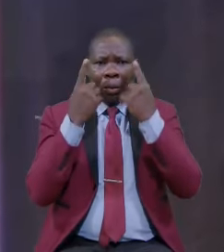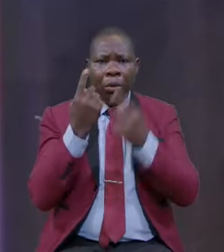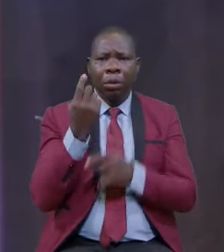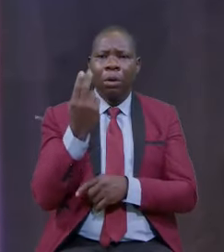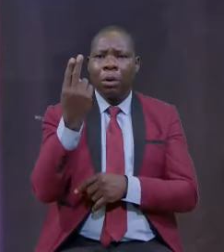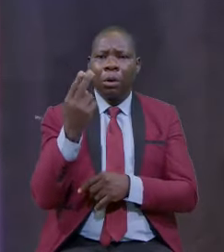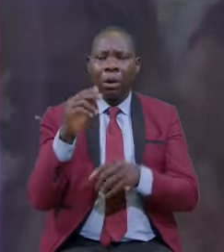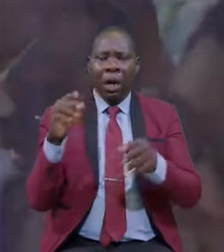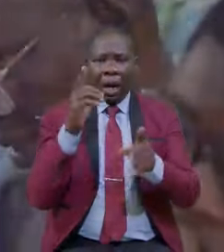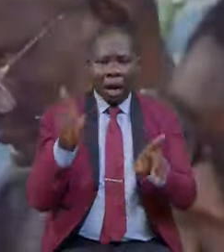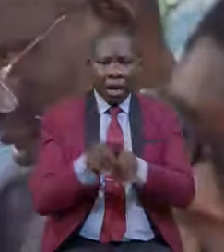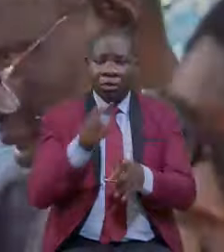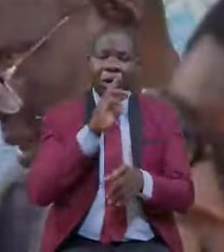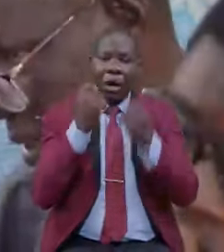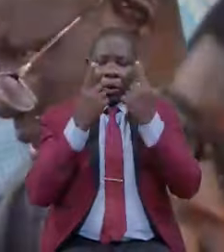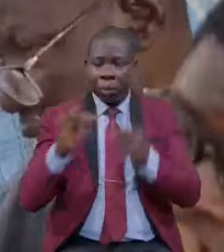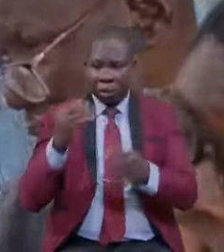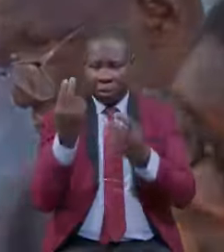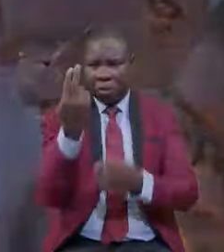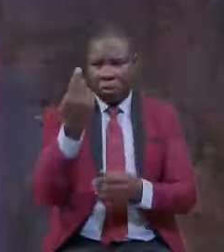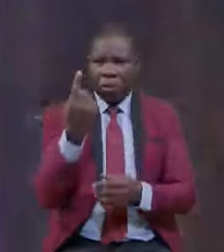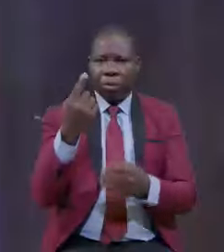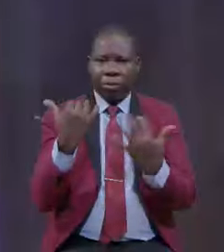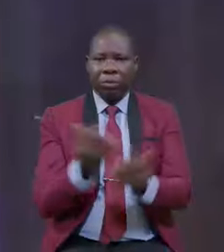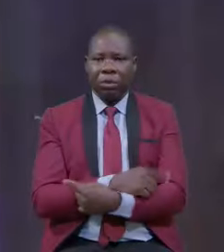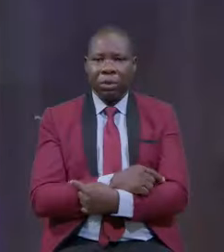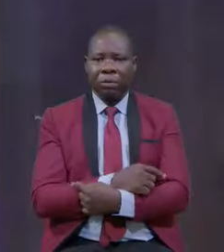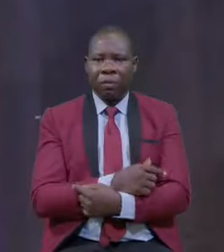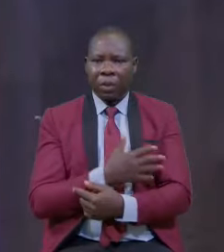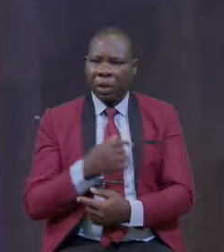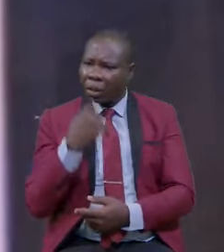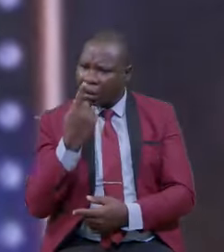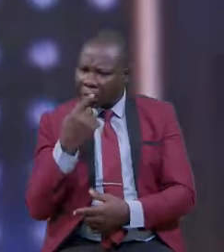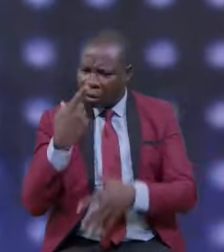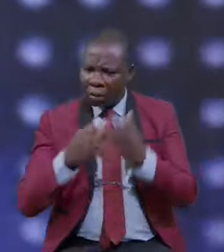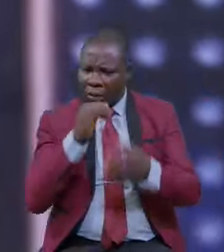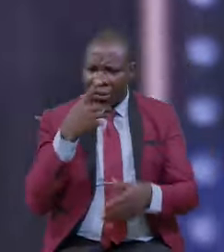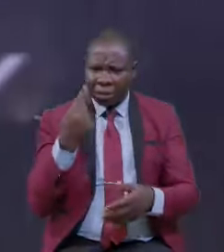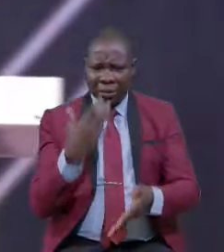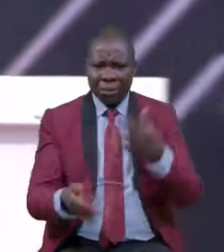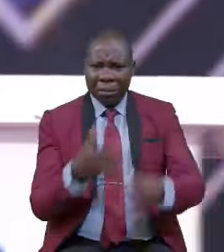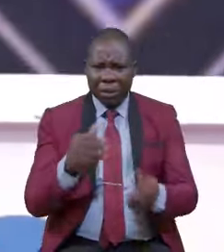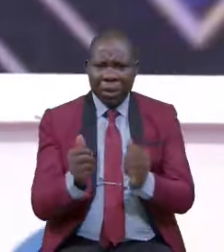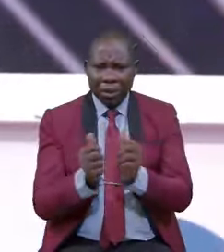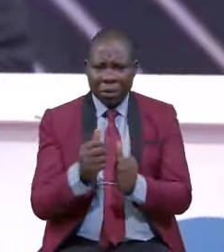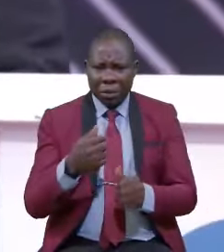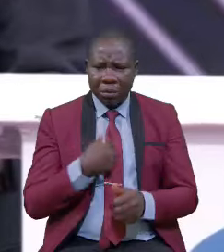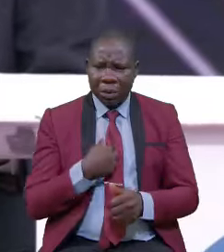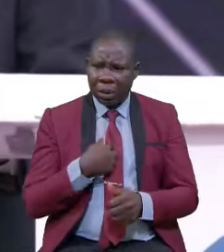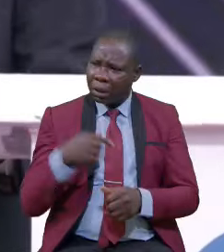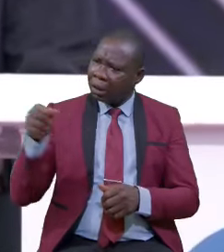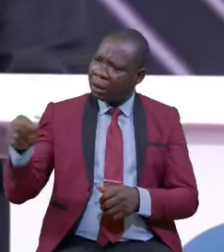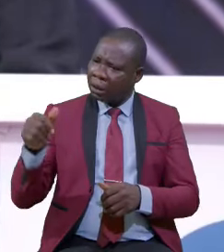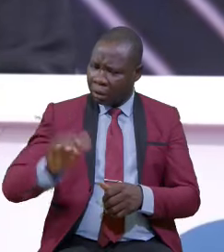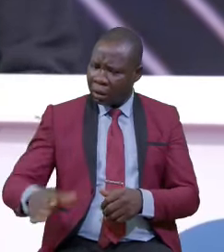today. Yeah. And I said, what's the matter with me? He is a child of God. I'm a child